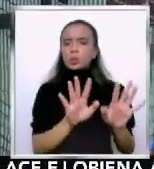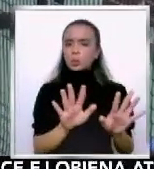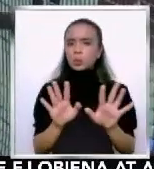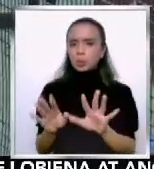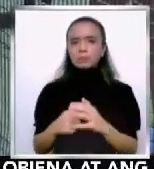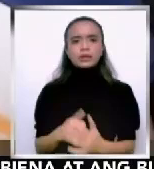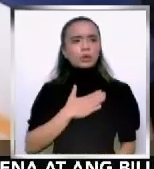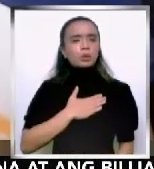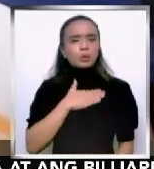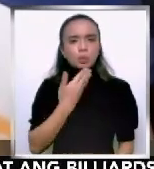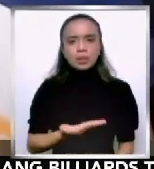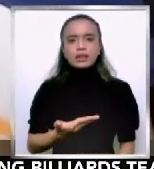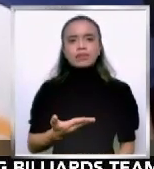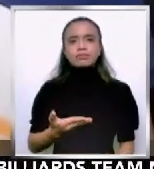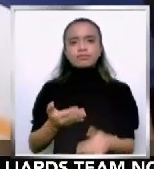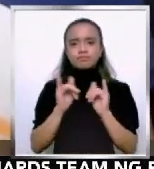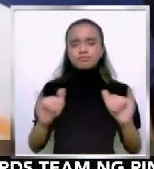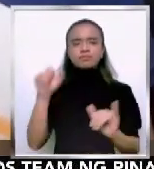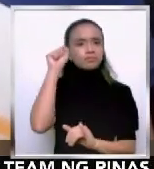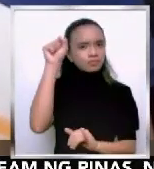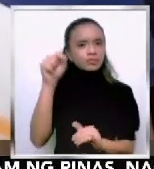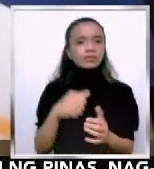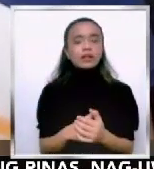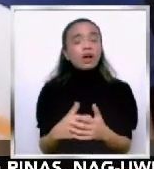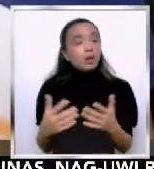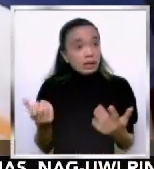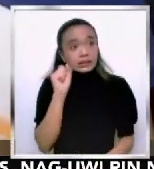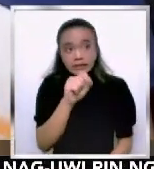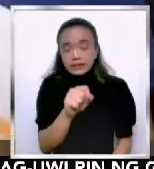fight to the end. Yes, well, I've been in the Rafa